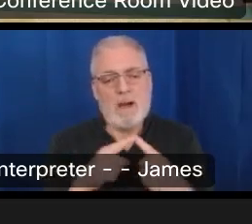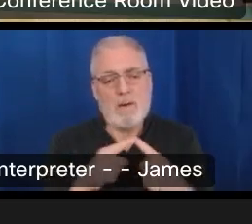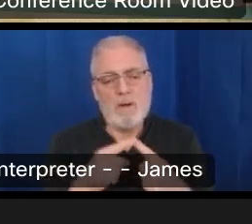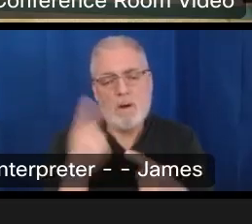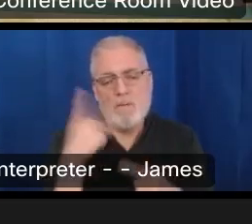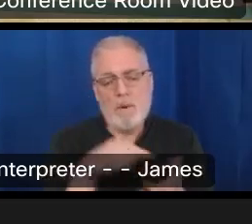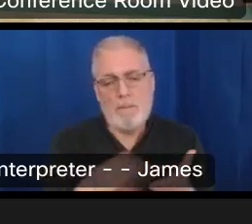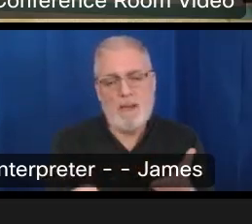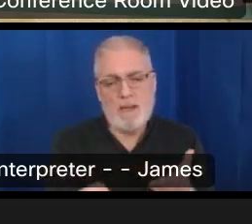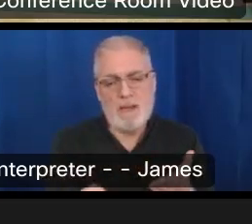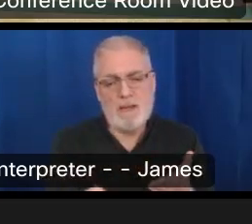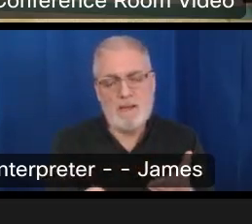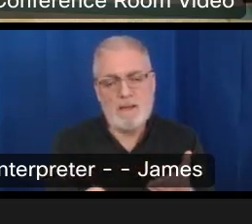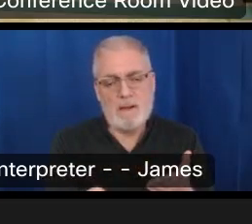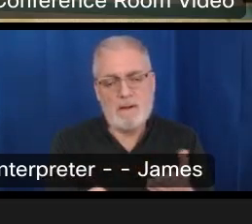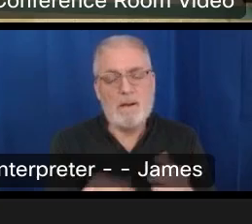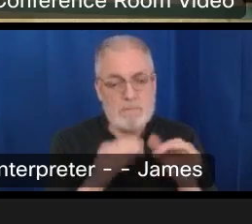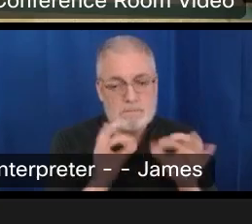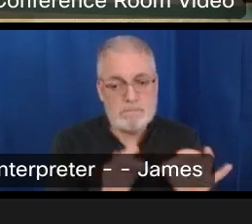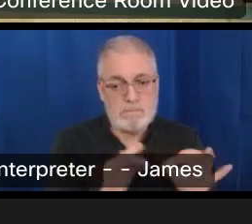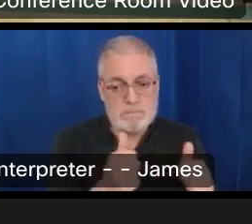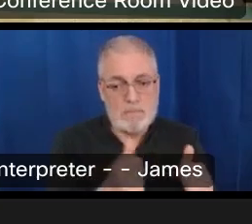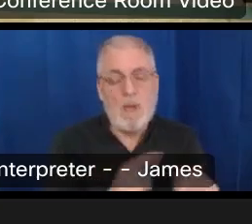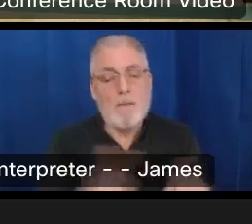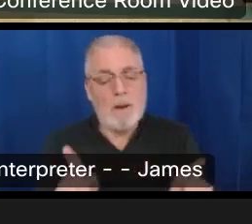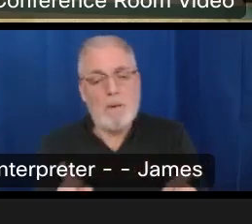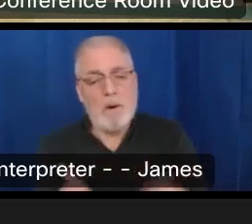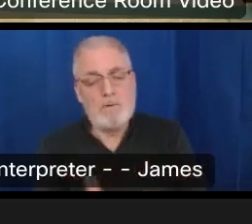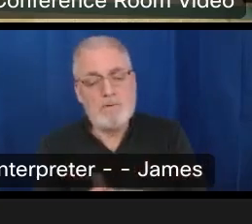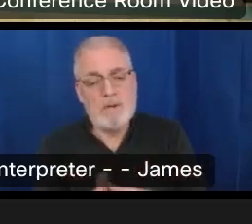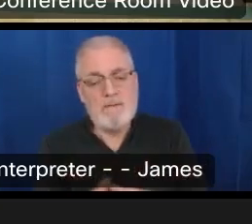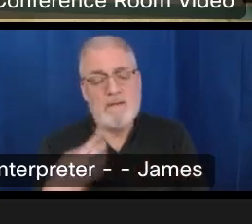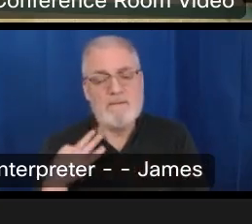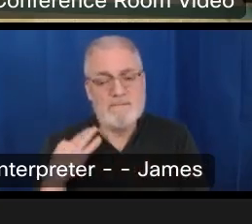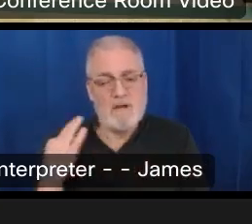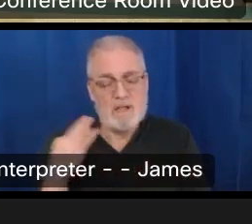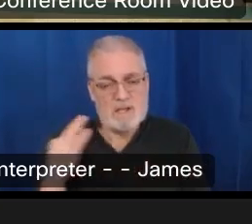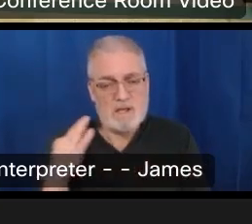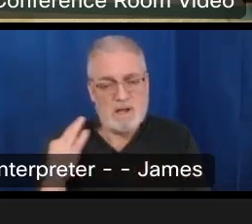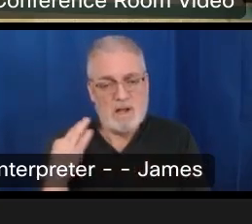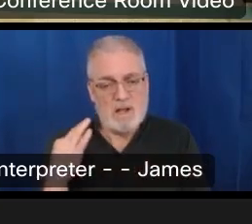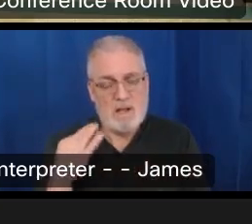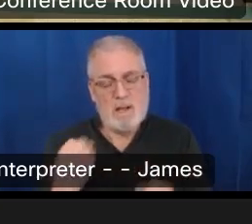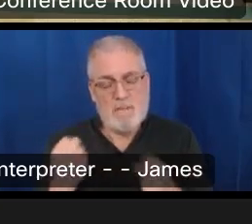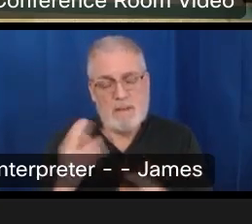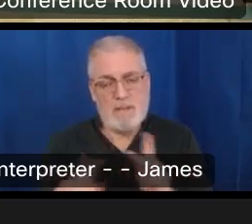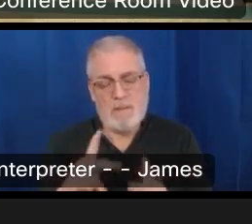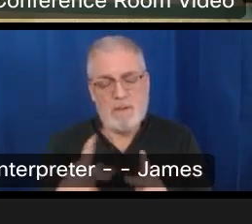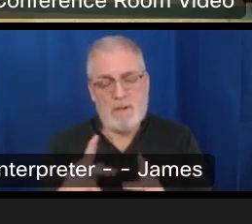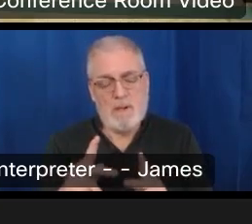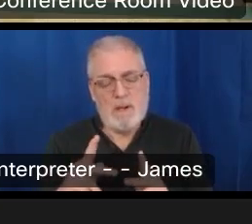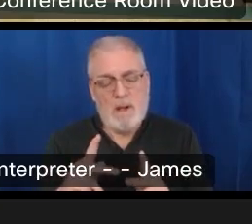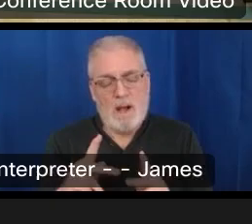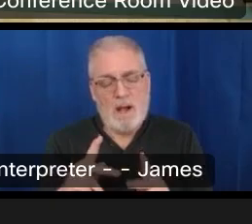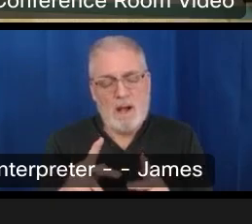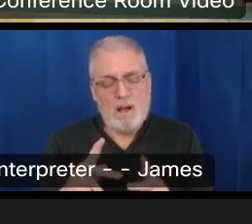of things. I mean, I think so much of this population would be wonderful on the volunteer side, and that's where it's greatly needed.